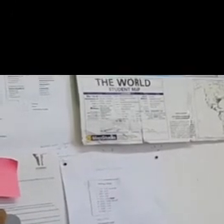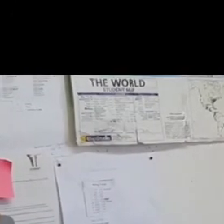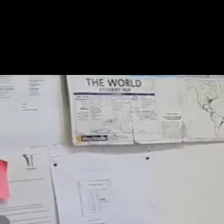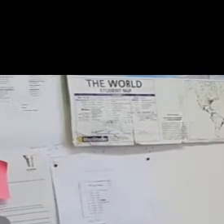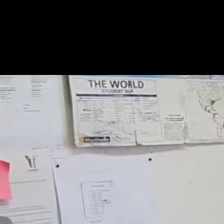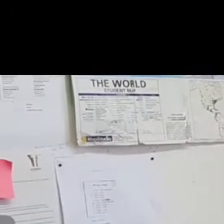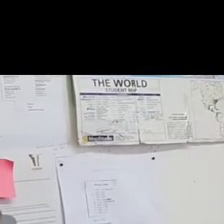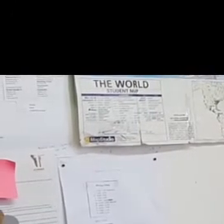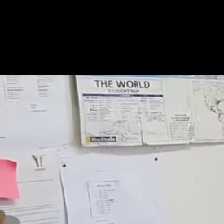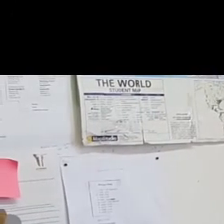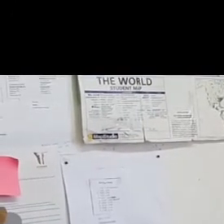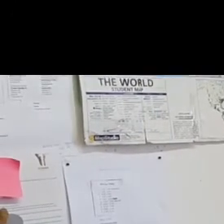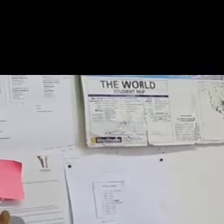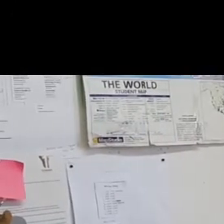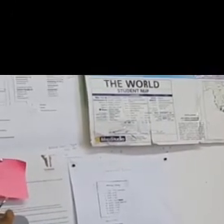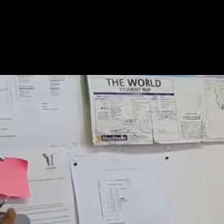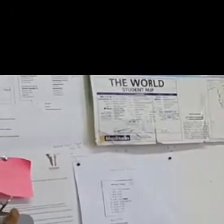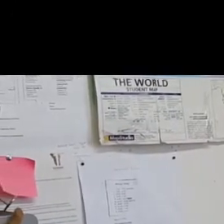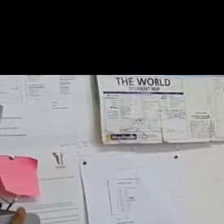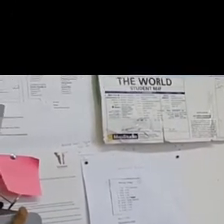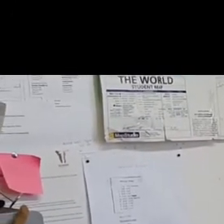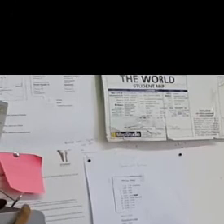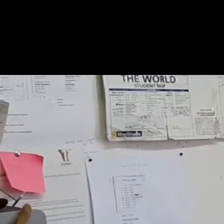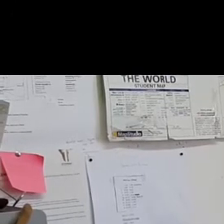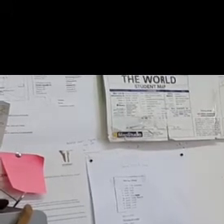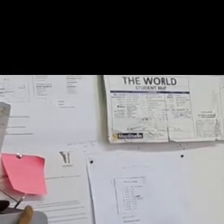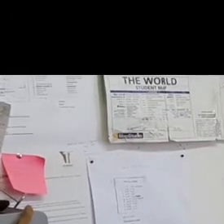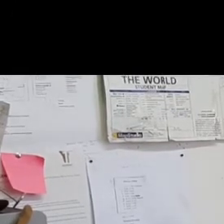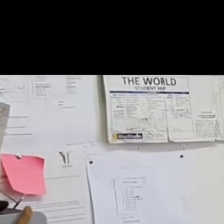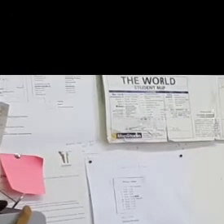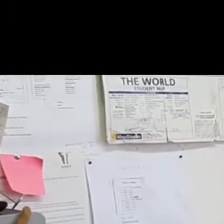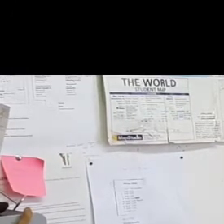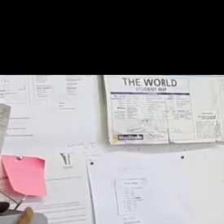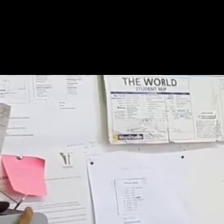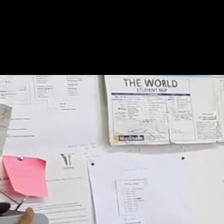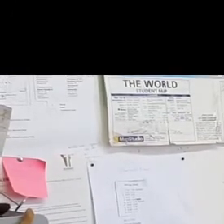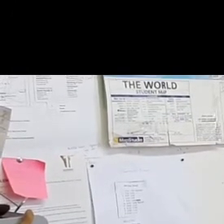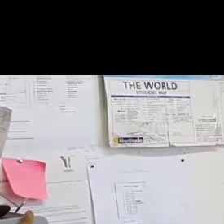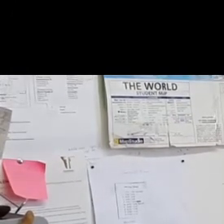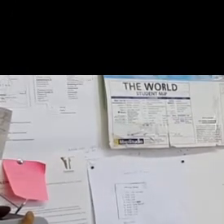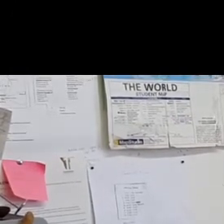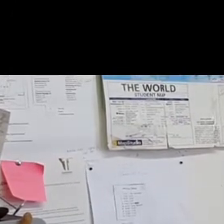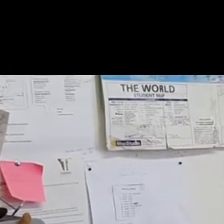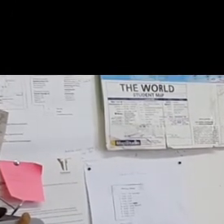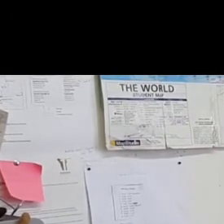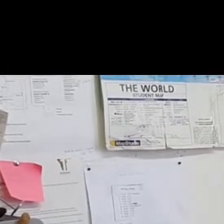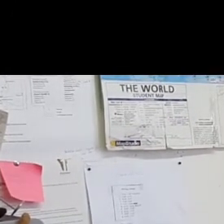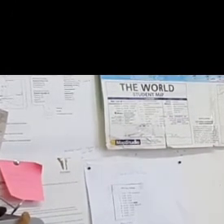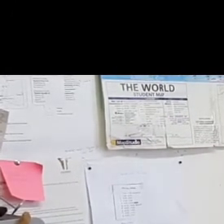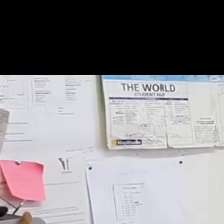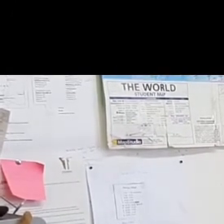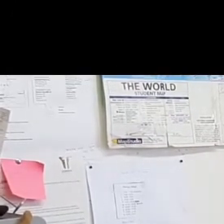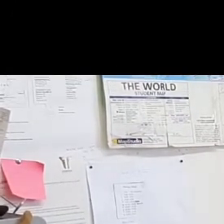have found these books. And this is the following that I can testify from the teacher side. The pre-class